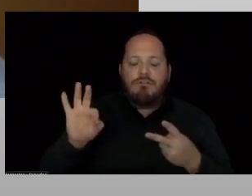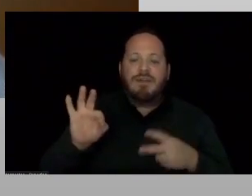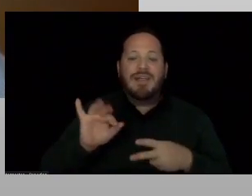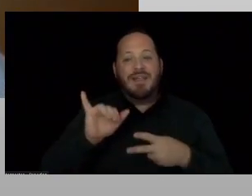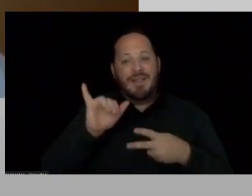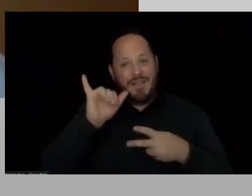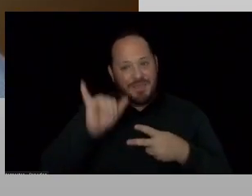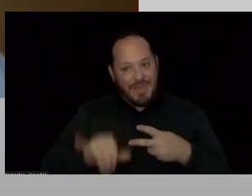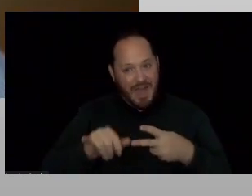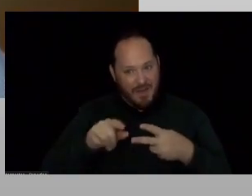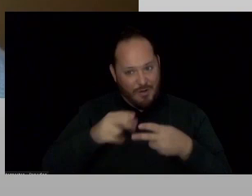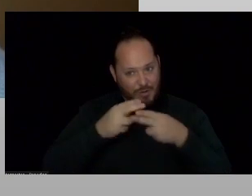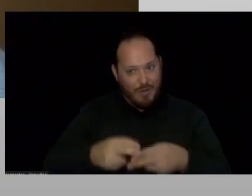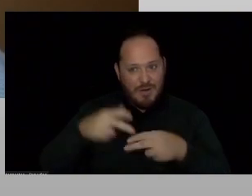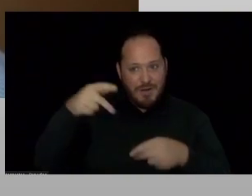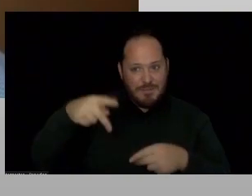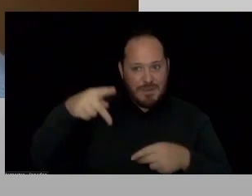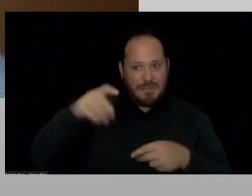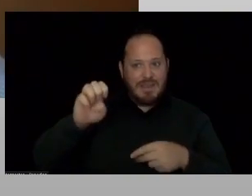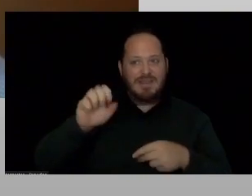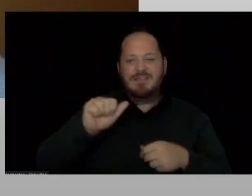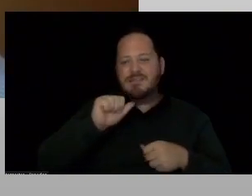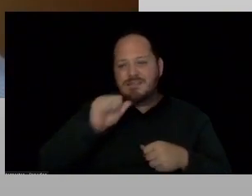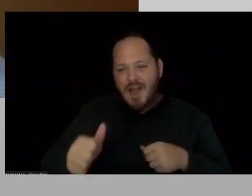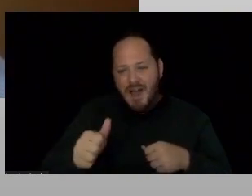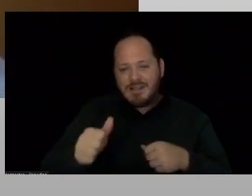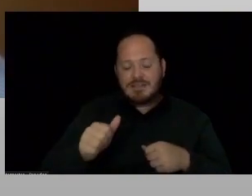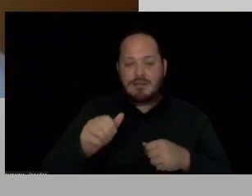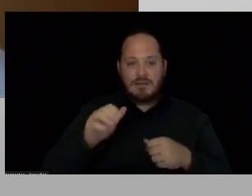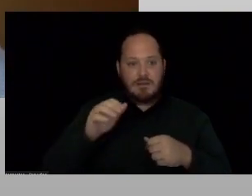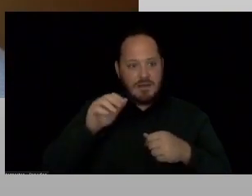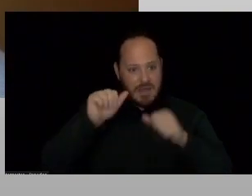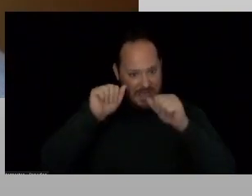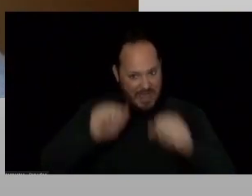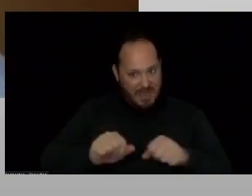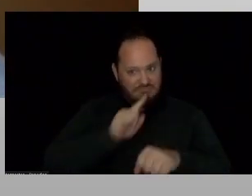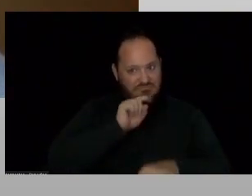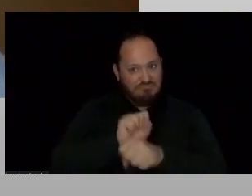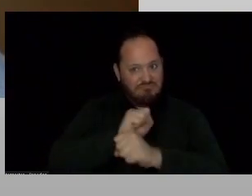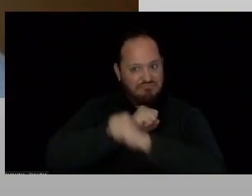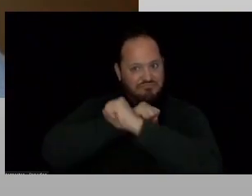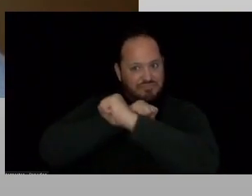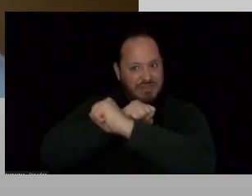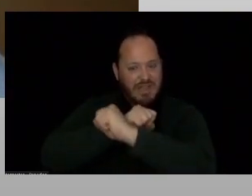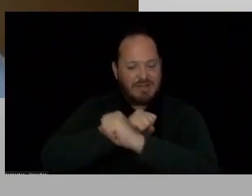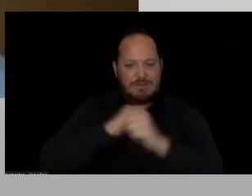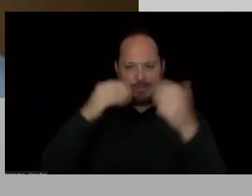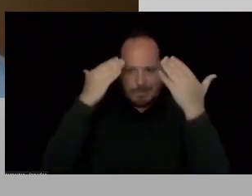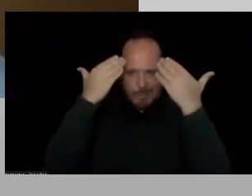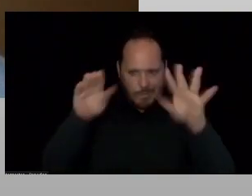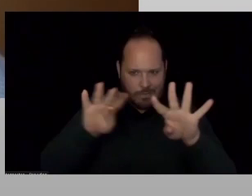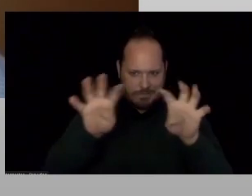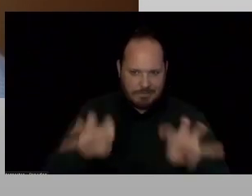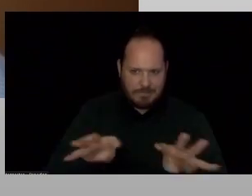PPE, and their actual capability to protect folks is unknown. DSHS here in Washington is also suggesting as a last resort, you